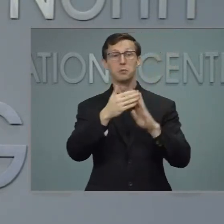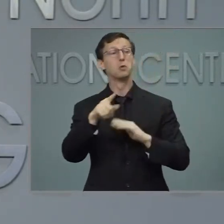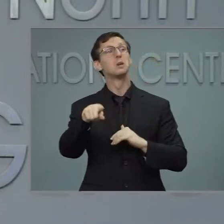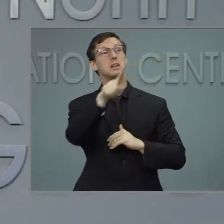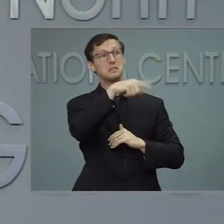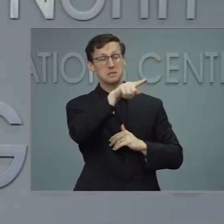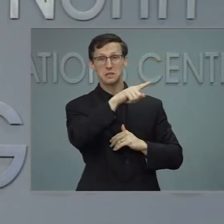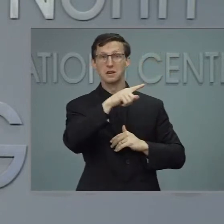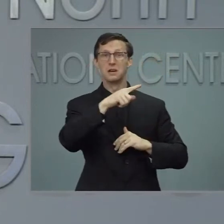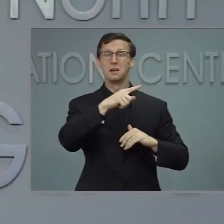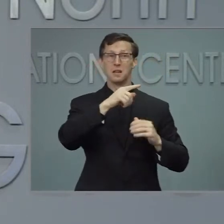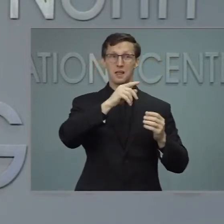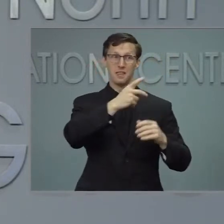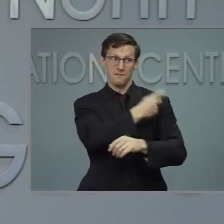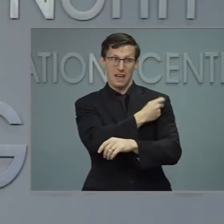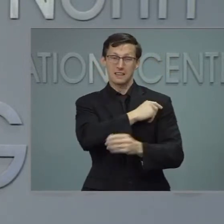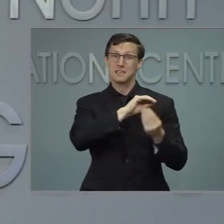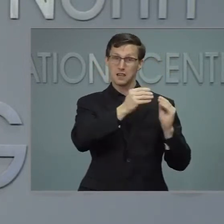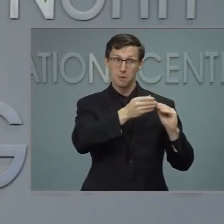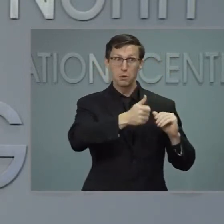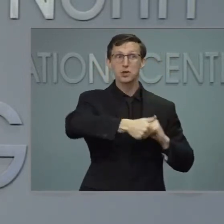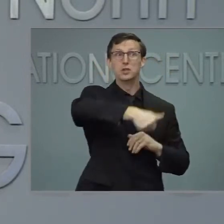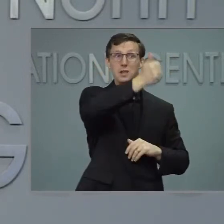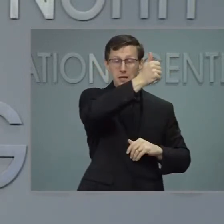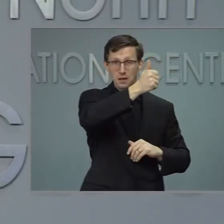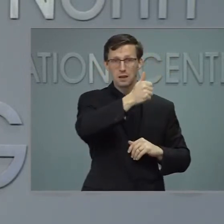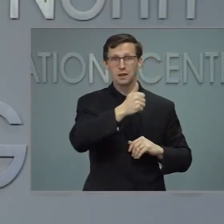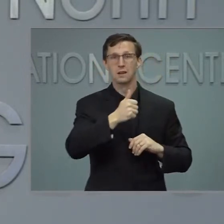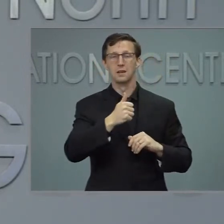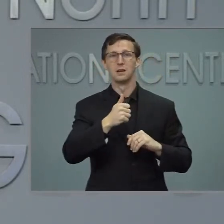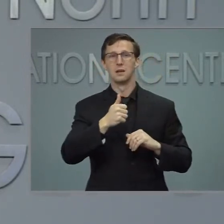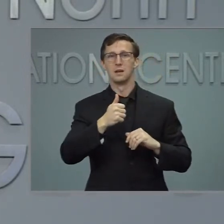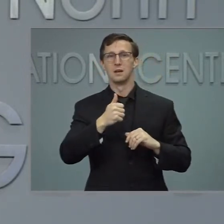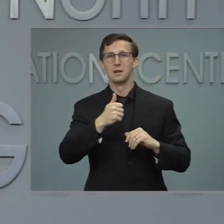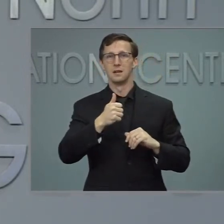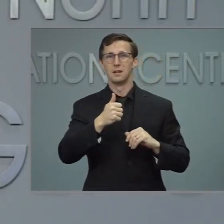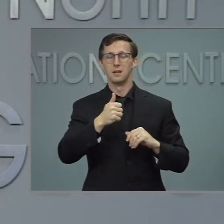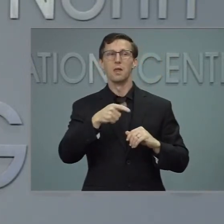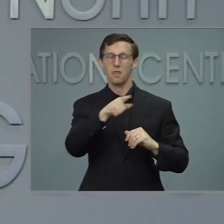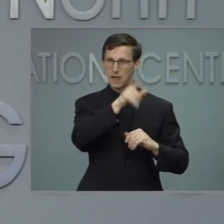cautious throughout the pandemic, they are going to institute the rules to put on masks and